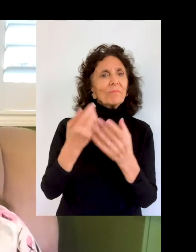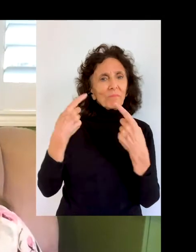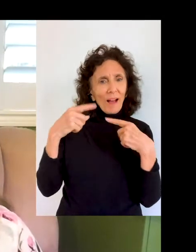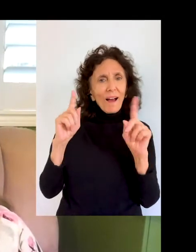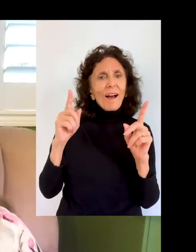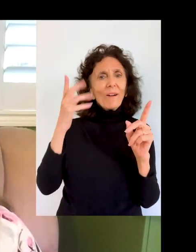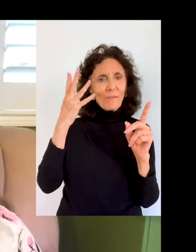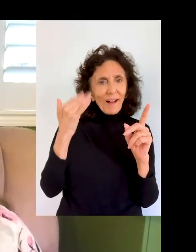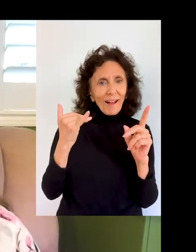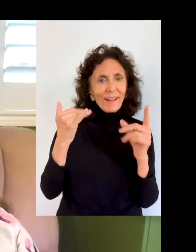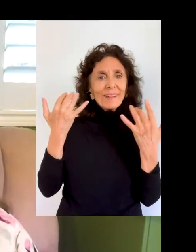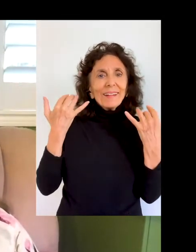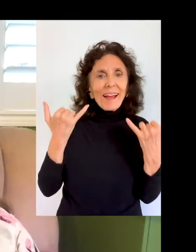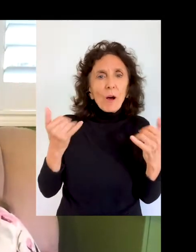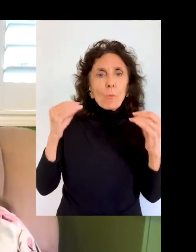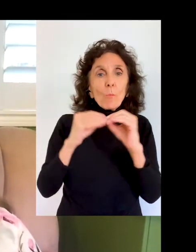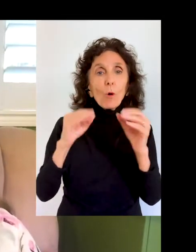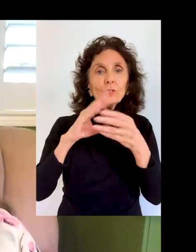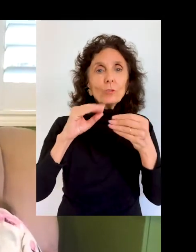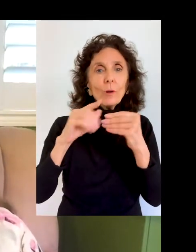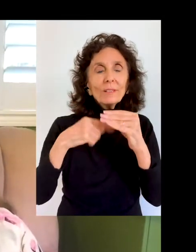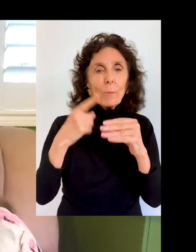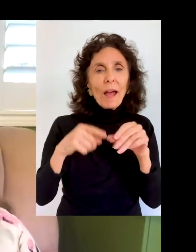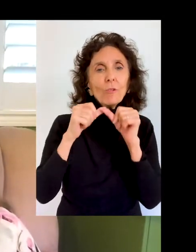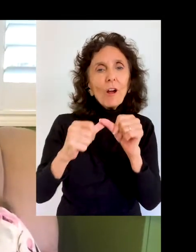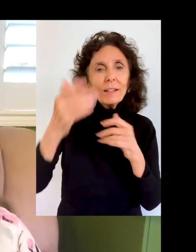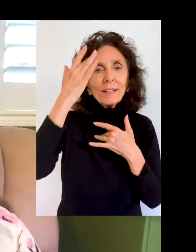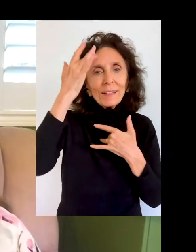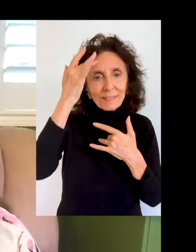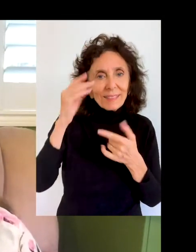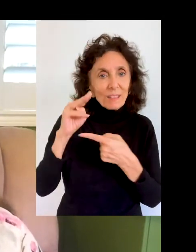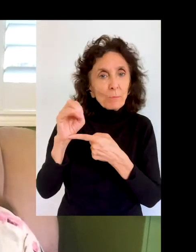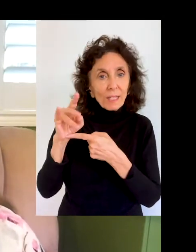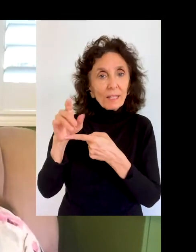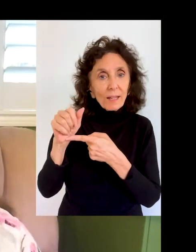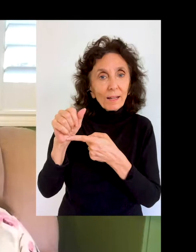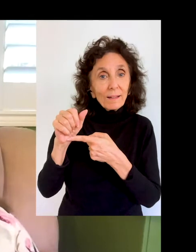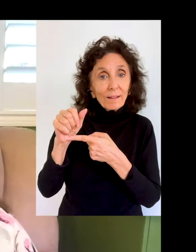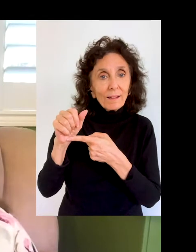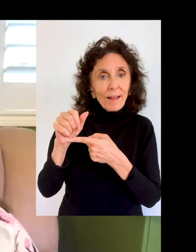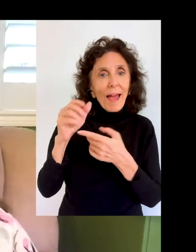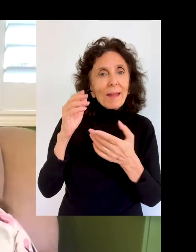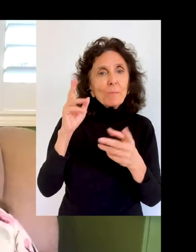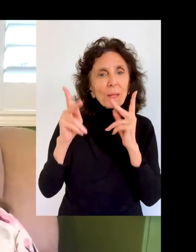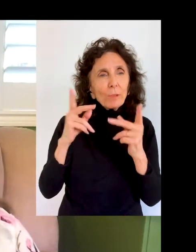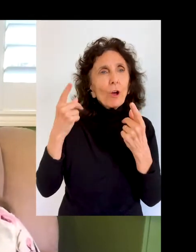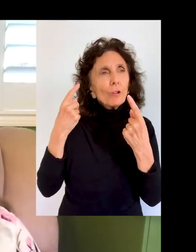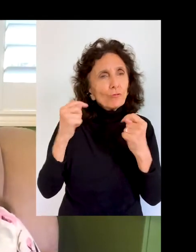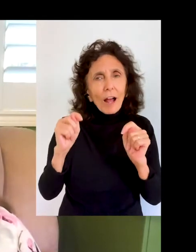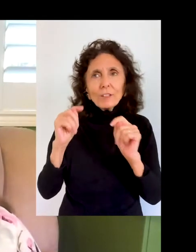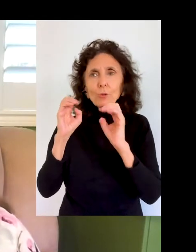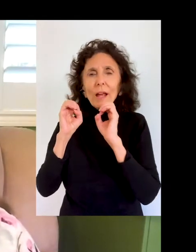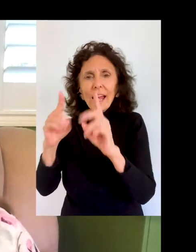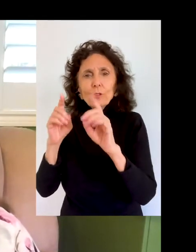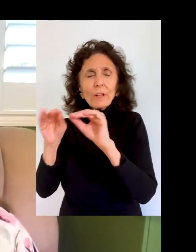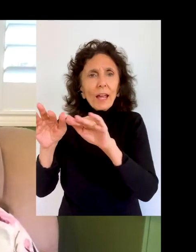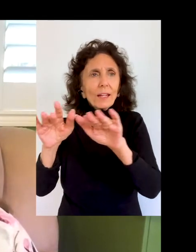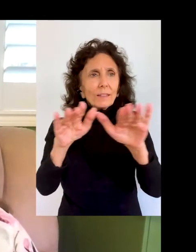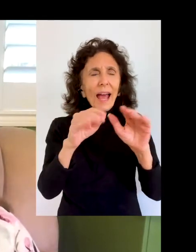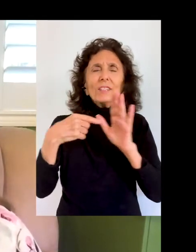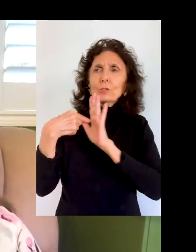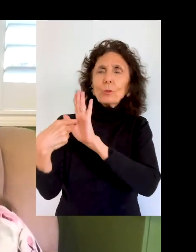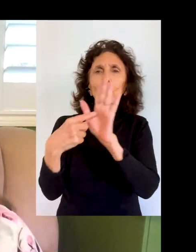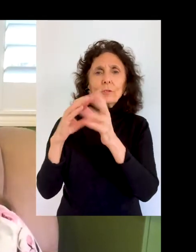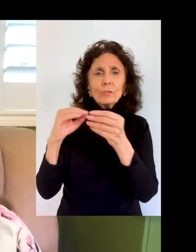the current world because there are more stories about chronic illness in the mainstream media, and there is a significant effort to engage and educate communities through these